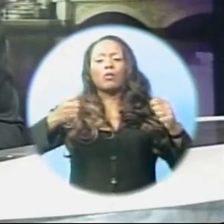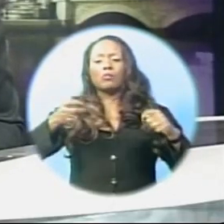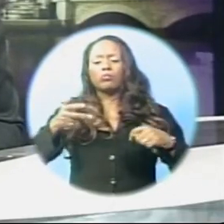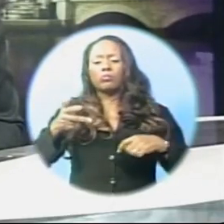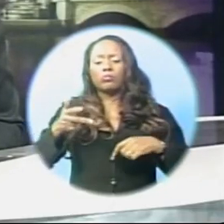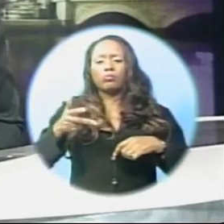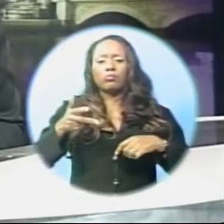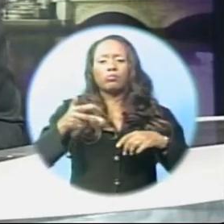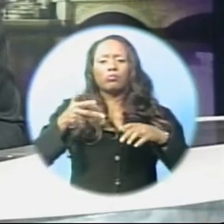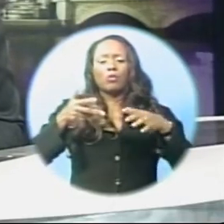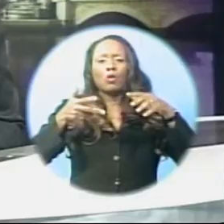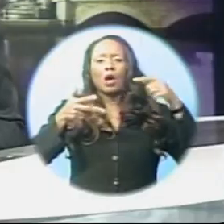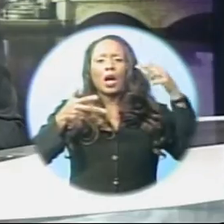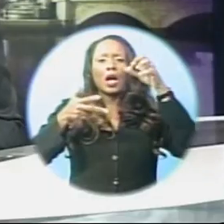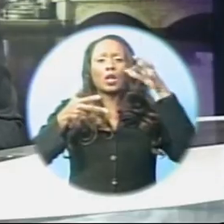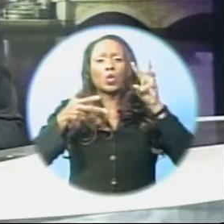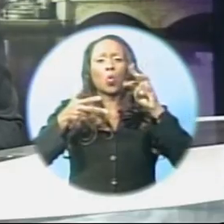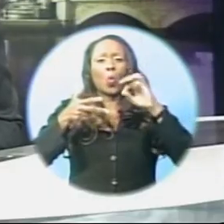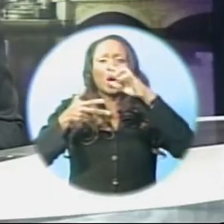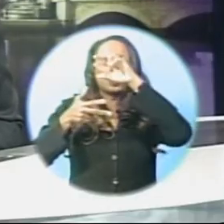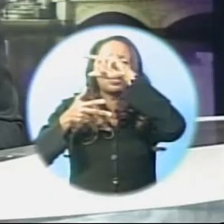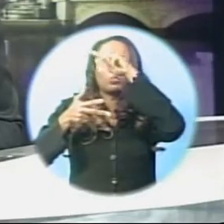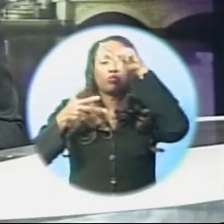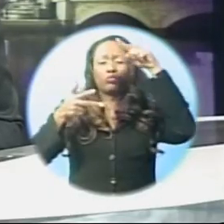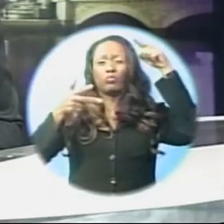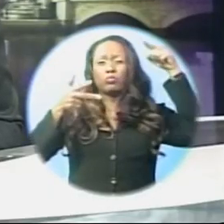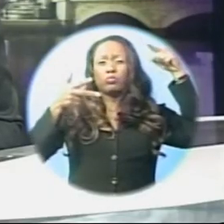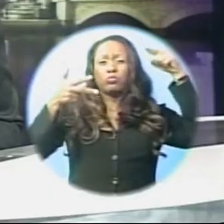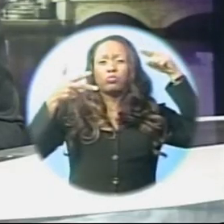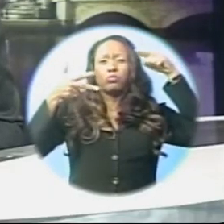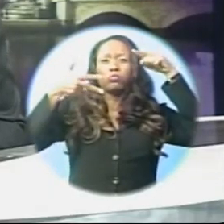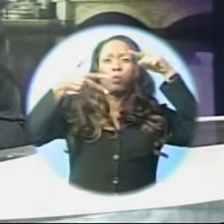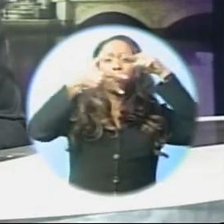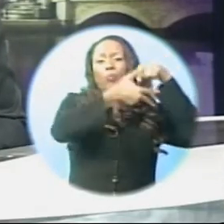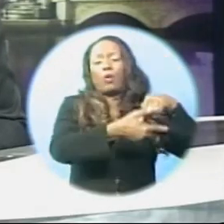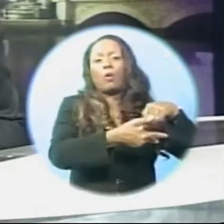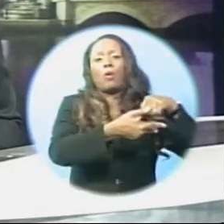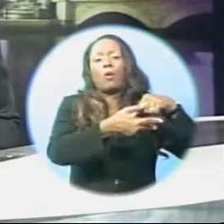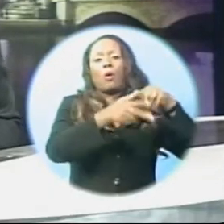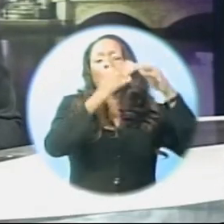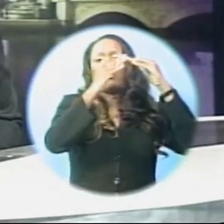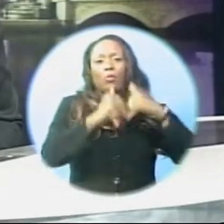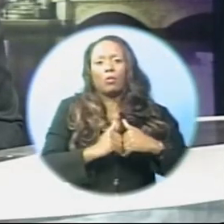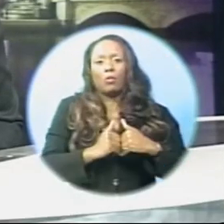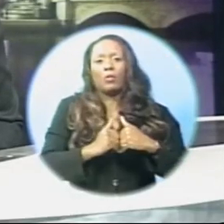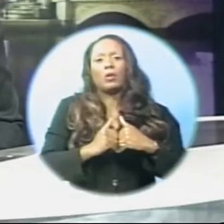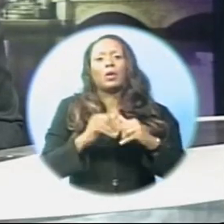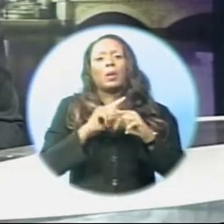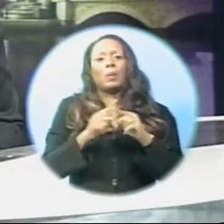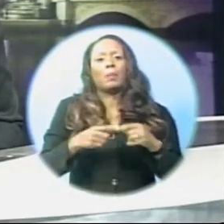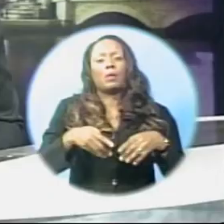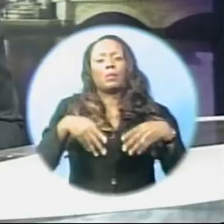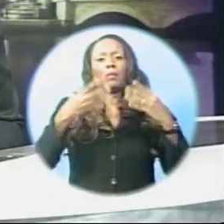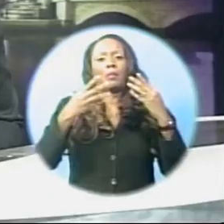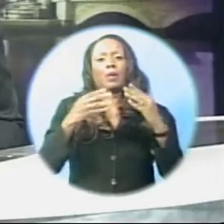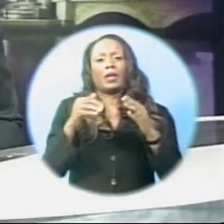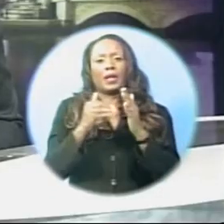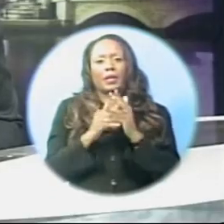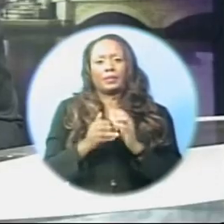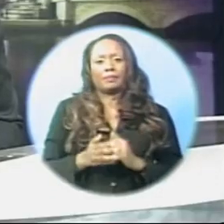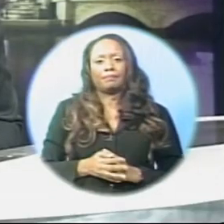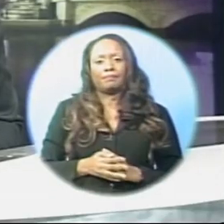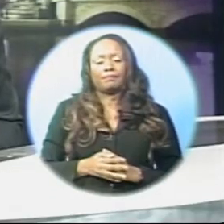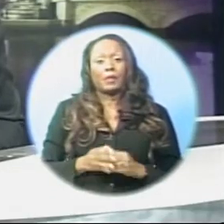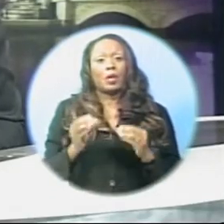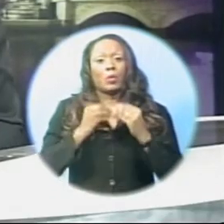that they are aware of overhead utility wires and clearances required to navigate them safely. Well, stay with